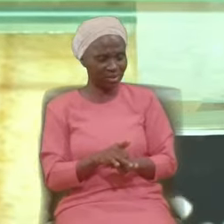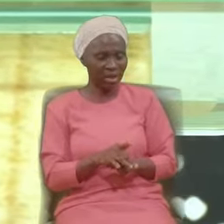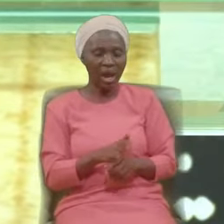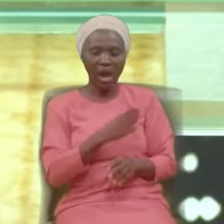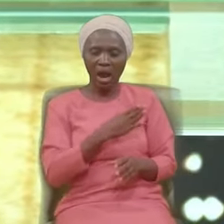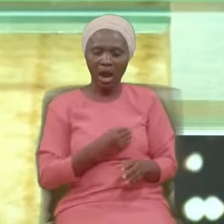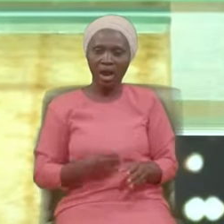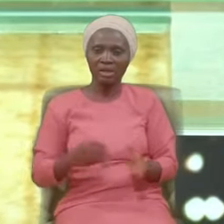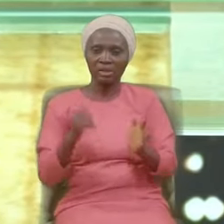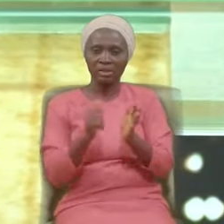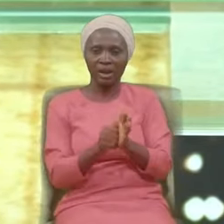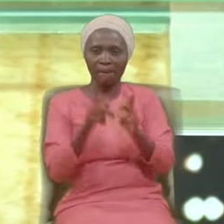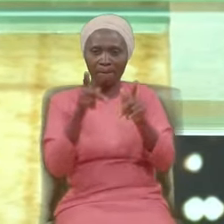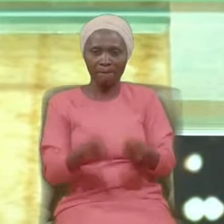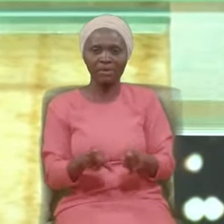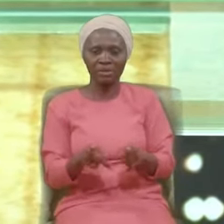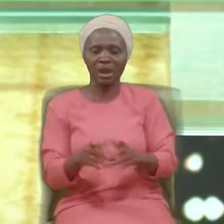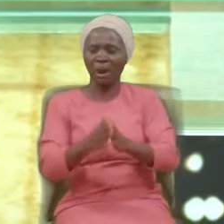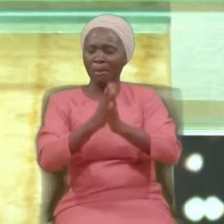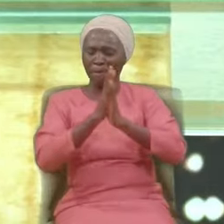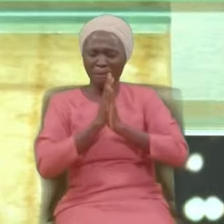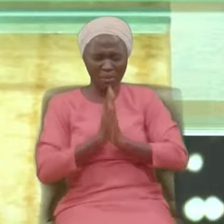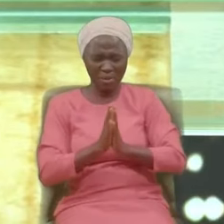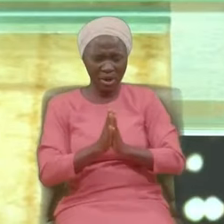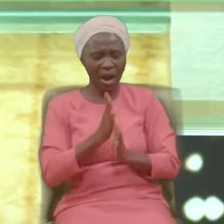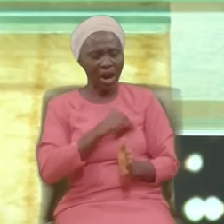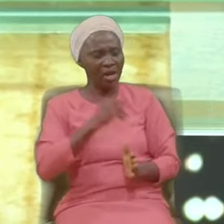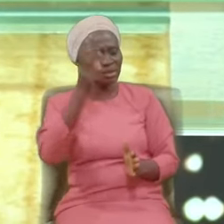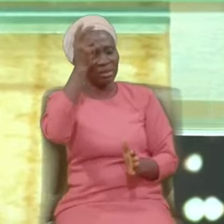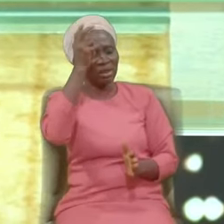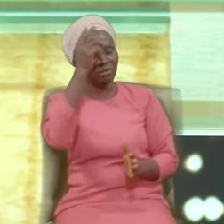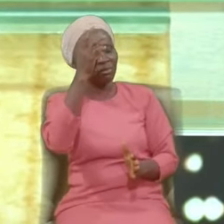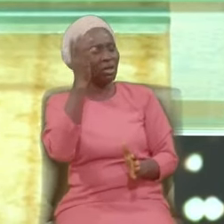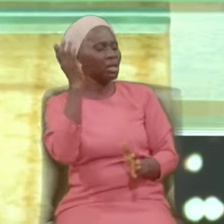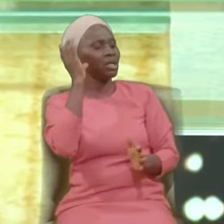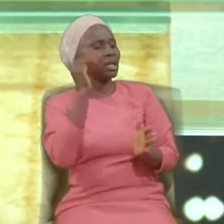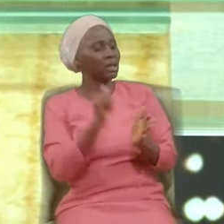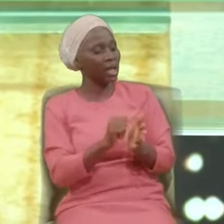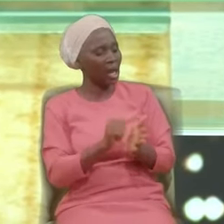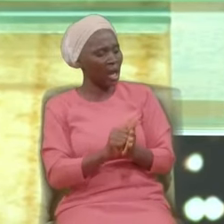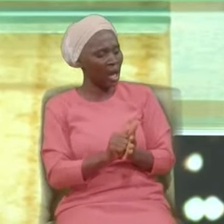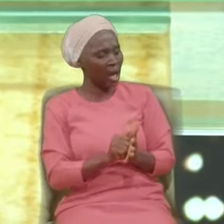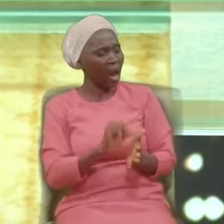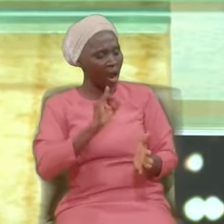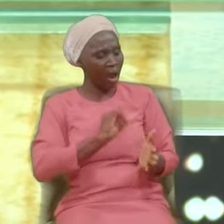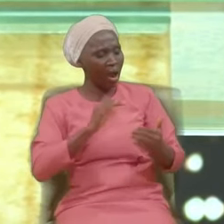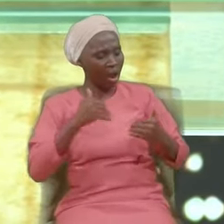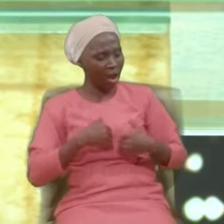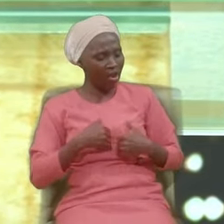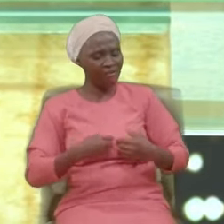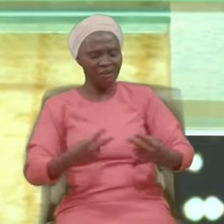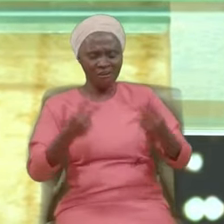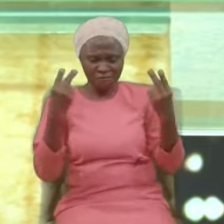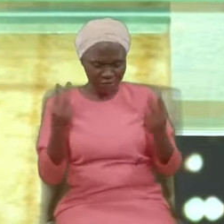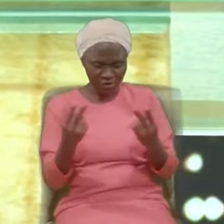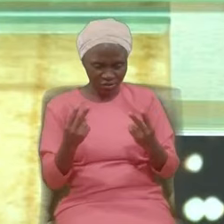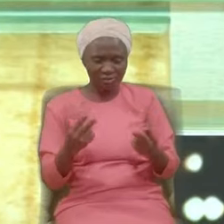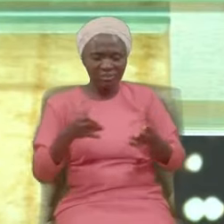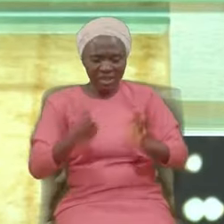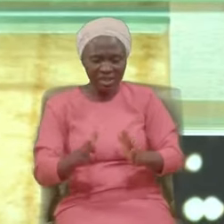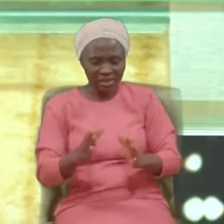out. And let the devil hear tonight that you've got the victory. Let the enemies hear tonight that you have got the